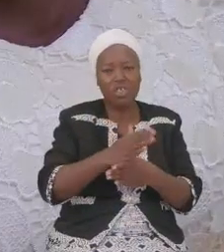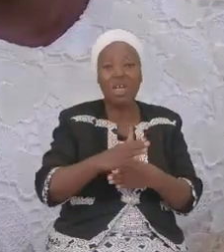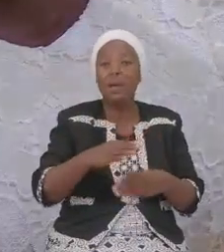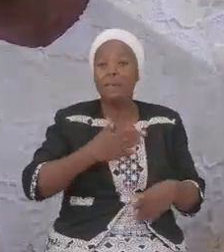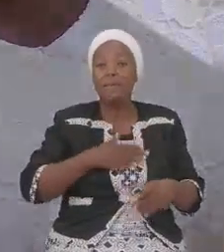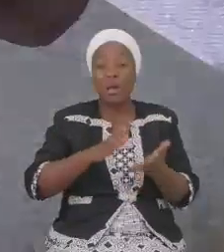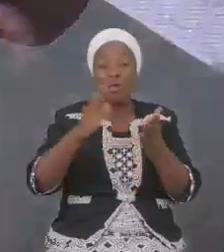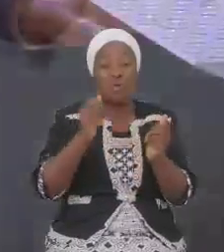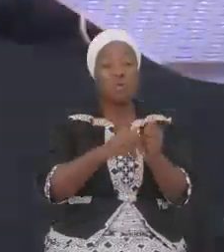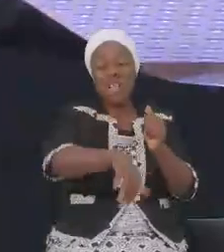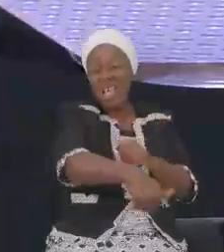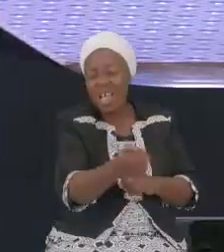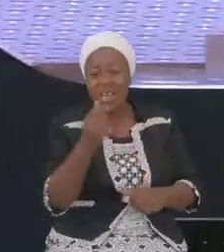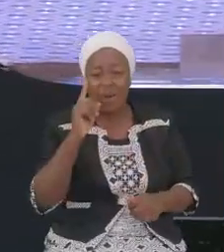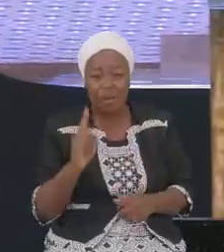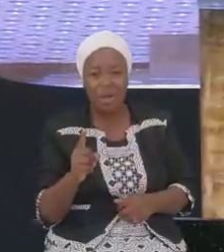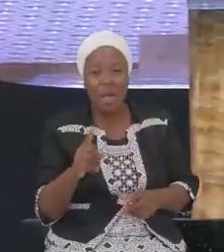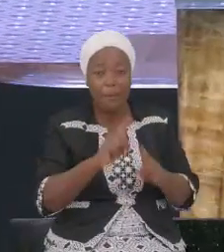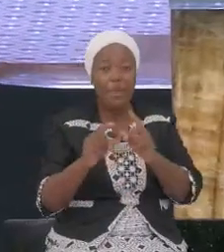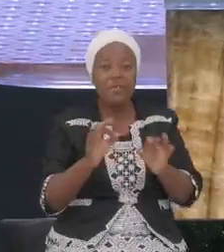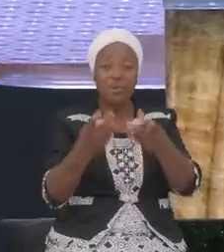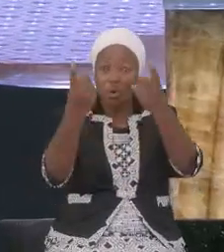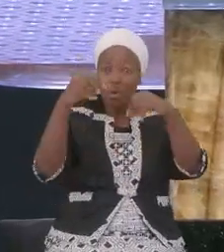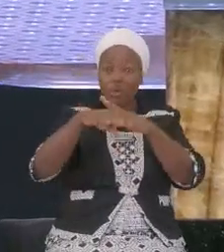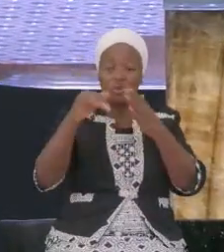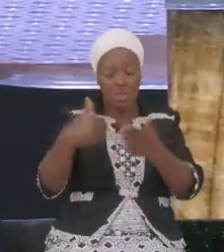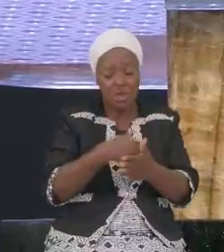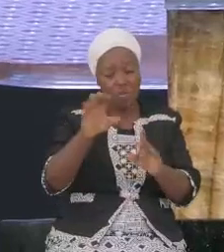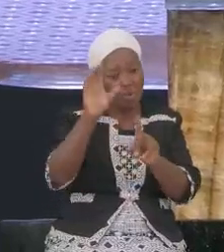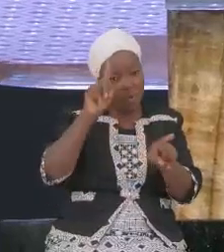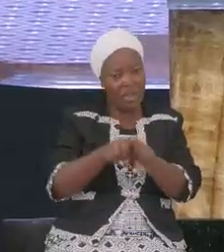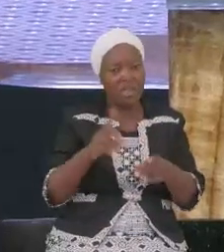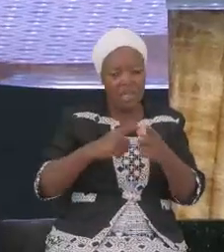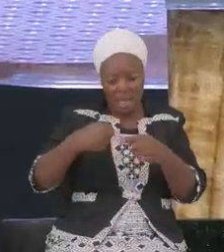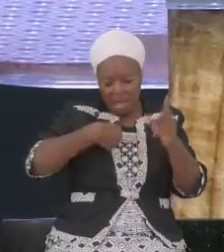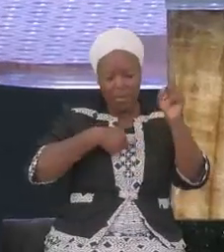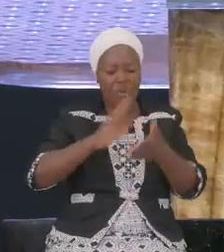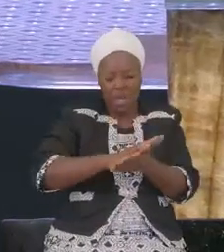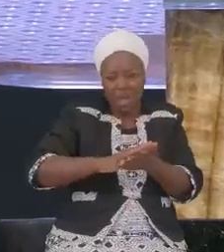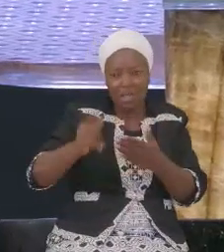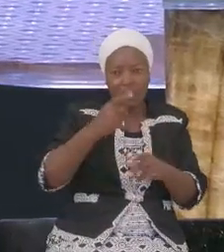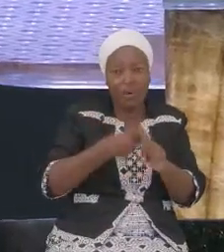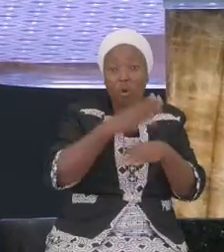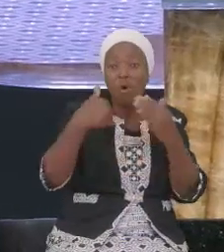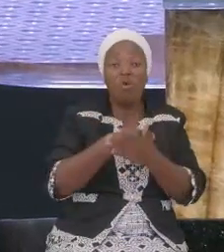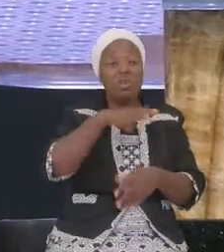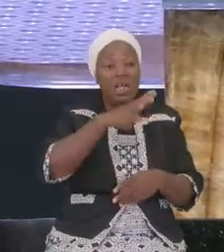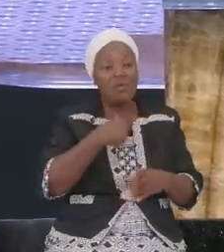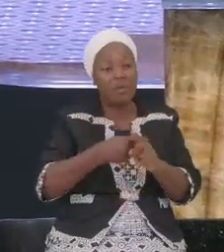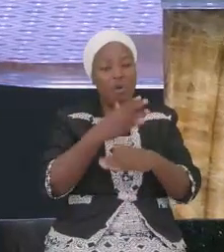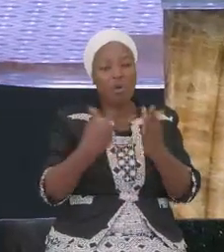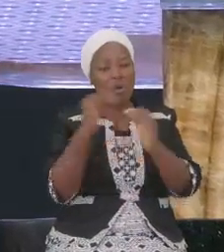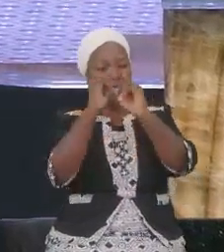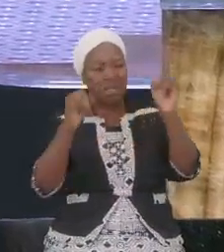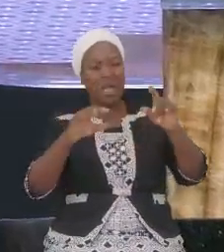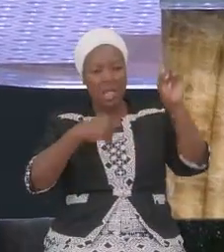the new covenant, I will cleanse you. And from all your filthiness and from all your idols, I will